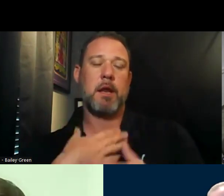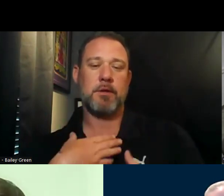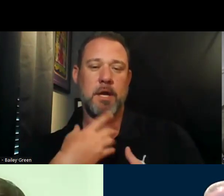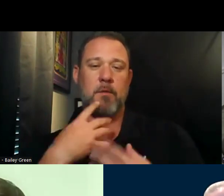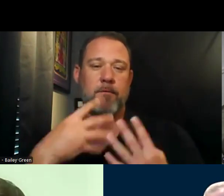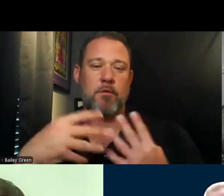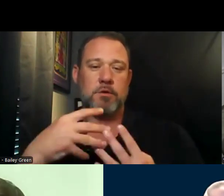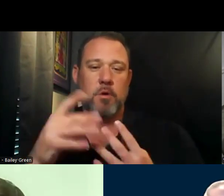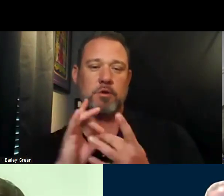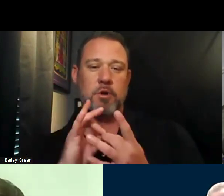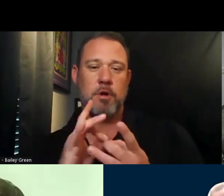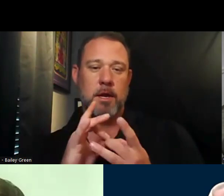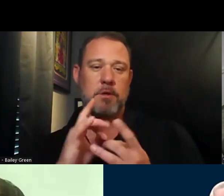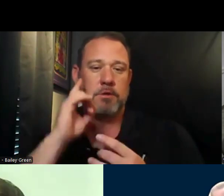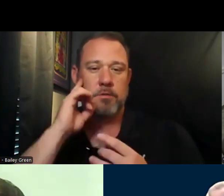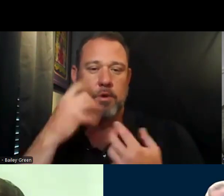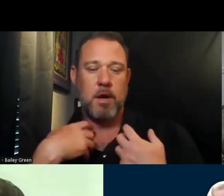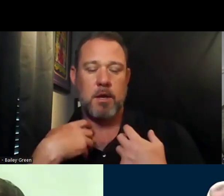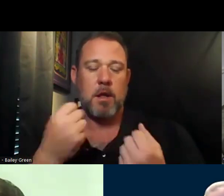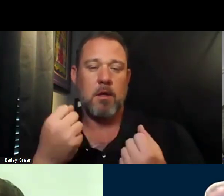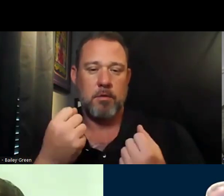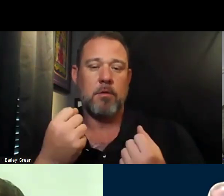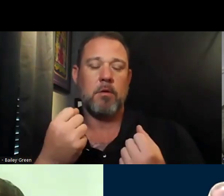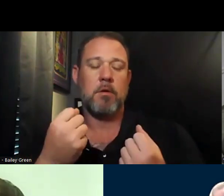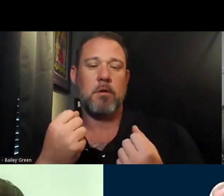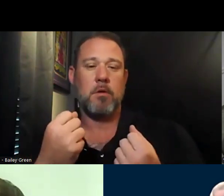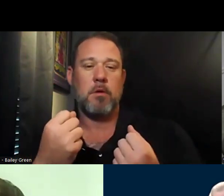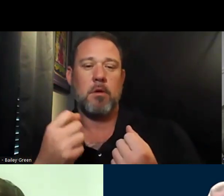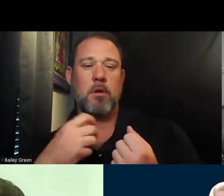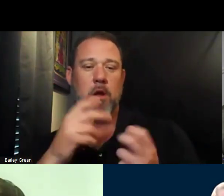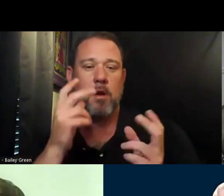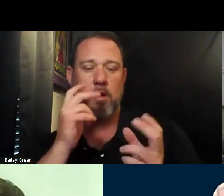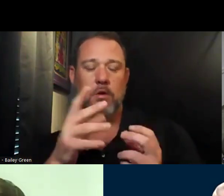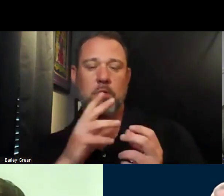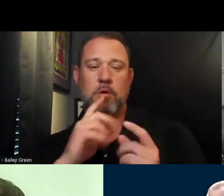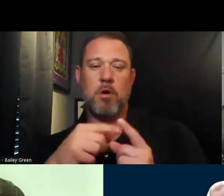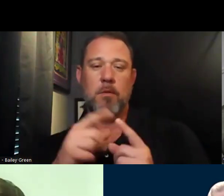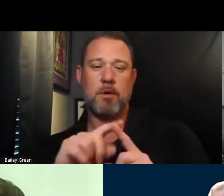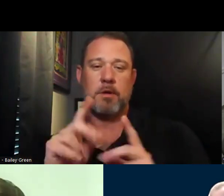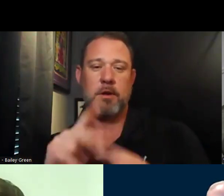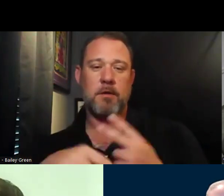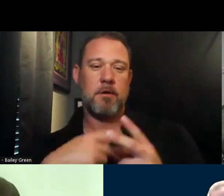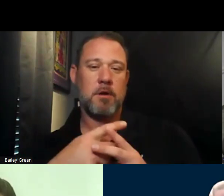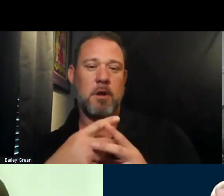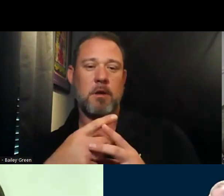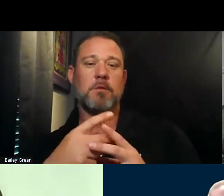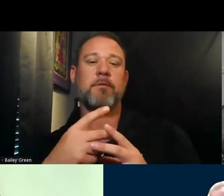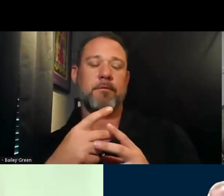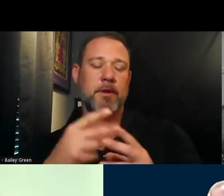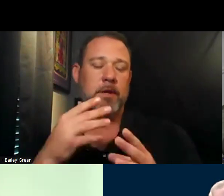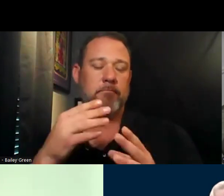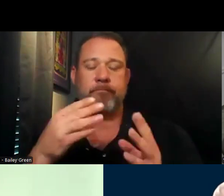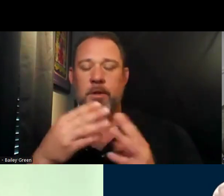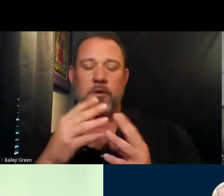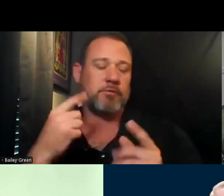social connection, brain health. And so as I heard that you all were talking about different type of intergenerational